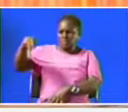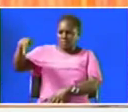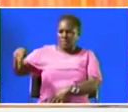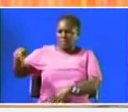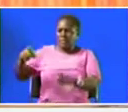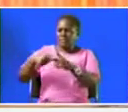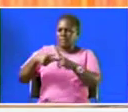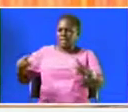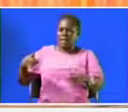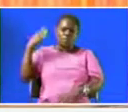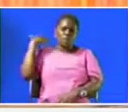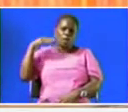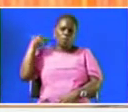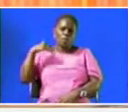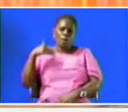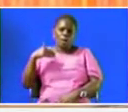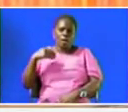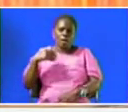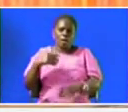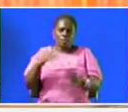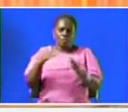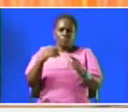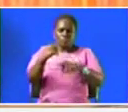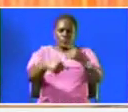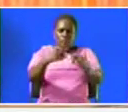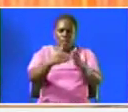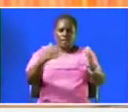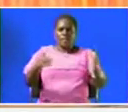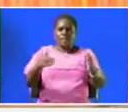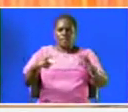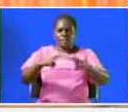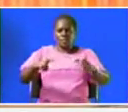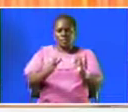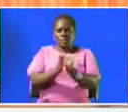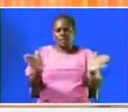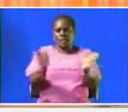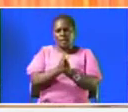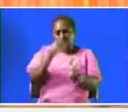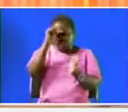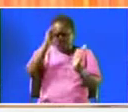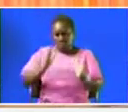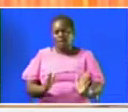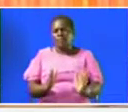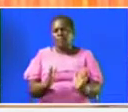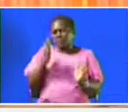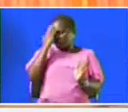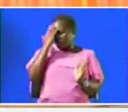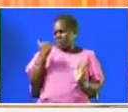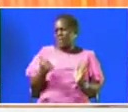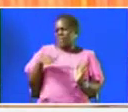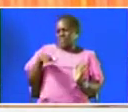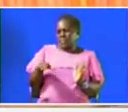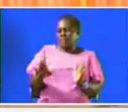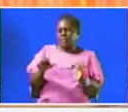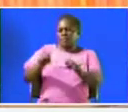to institute criminal proceedings against the Inspector General and against Governor Mutua, because they will have been